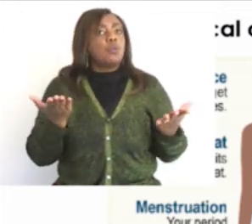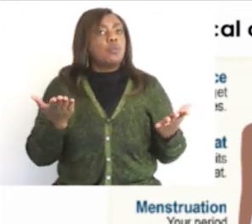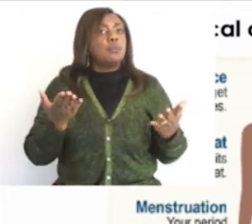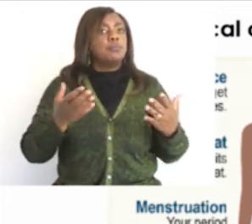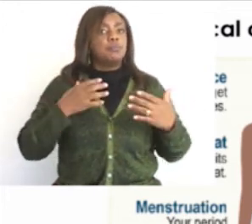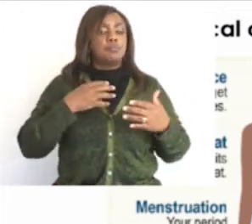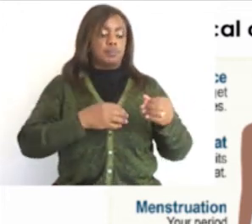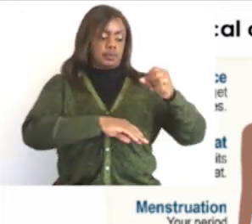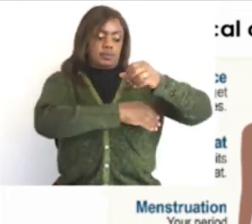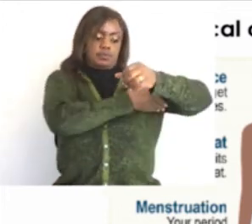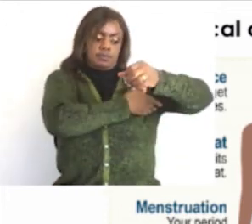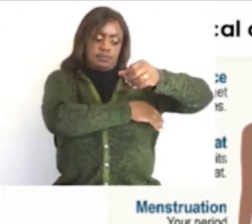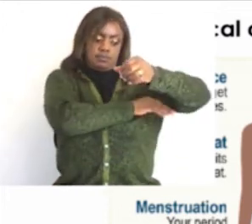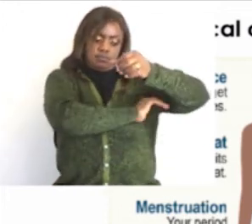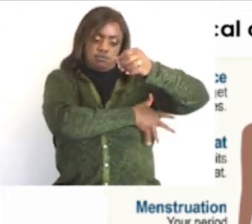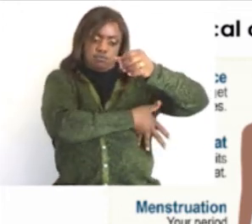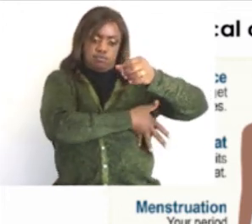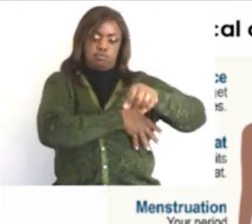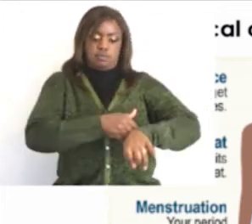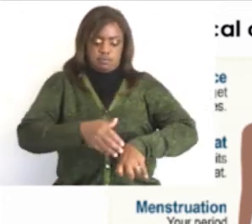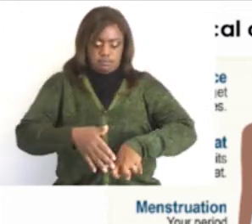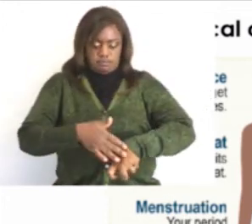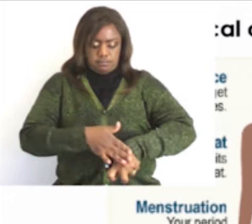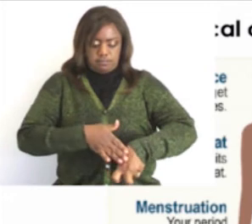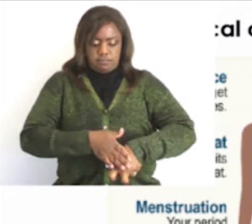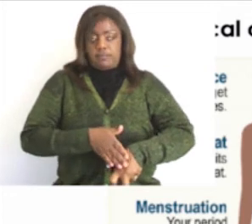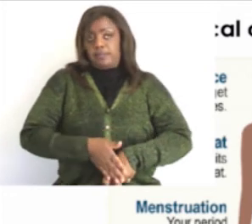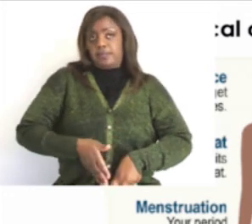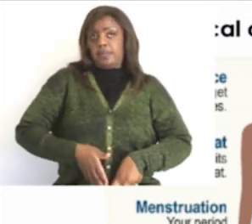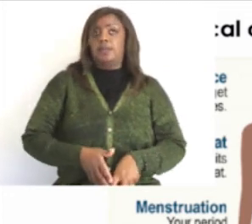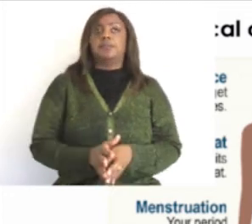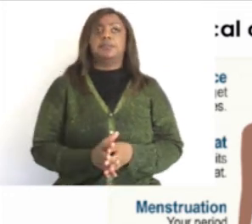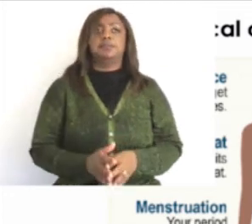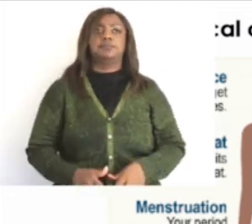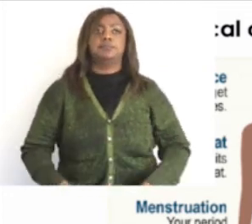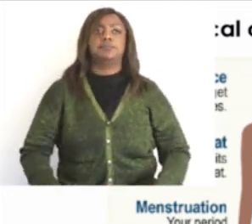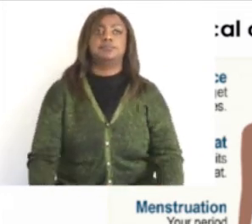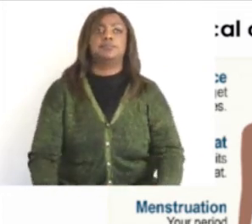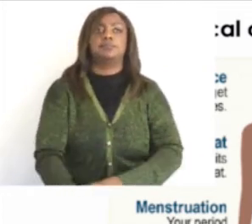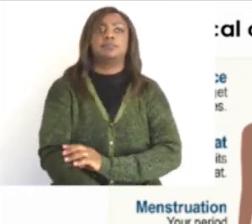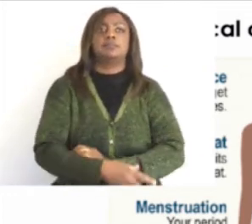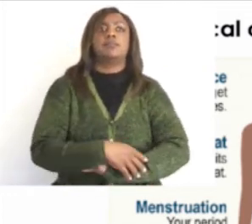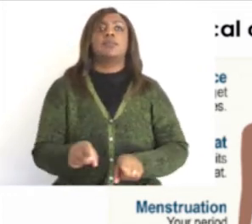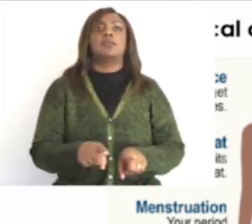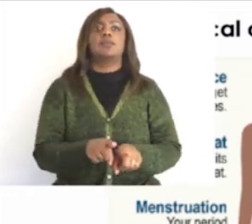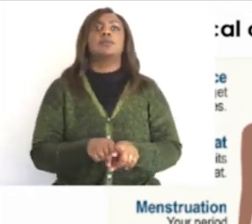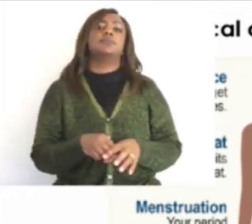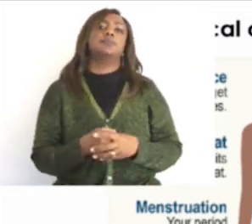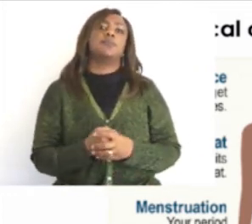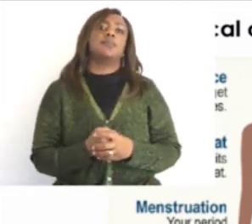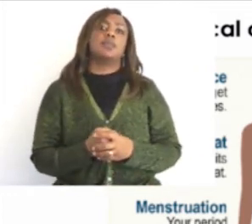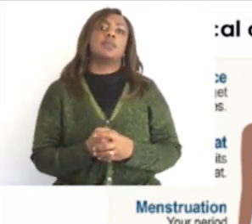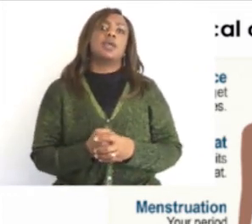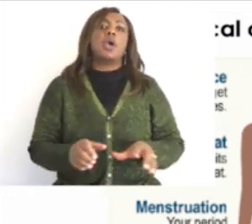hair in your armpits, on your legs, and also on your private parts. Now, let's look at puberty